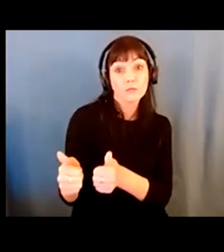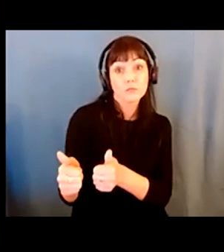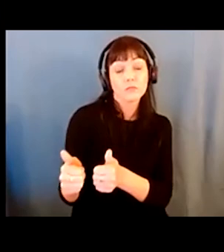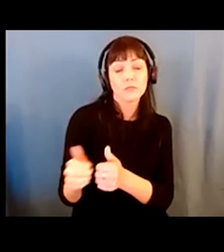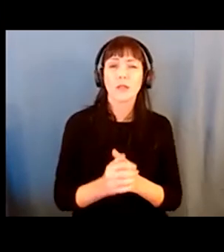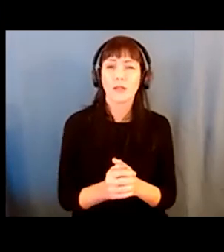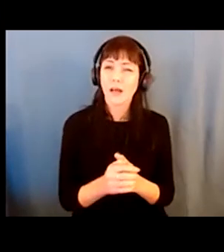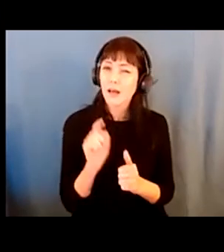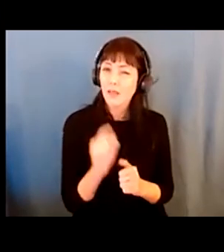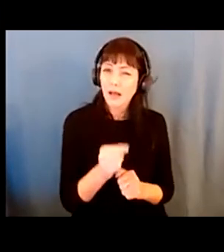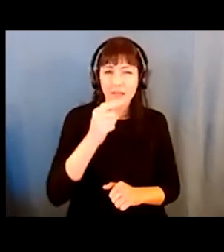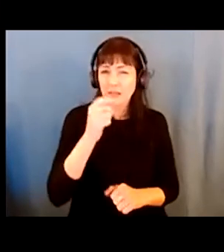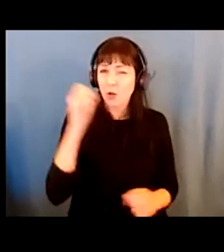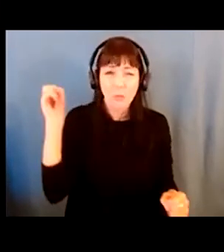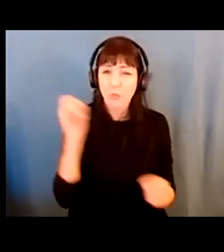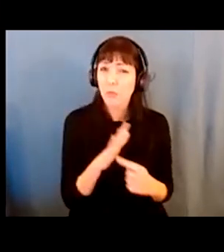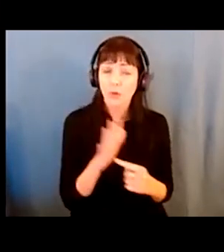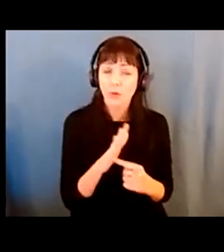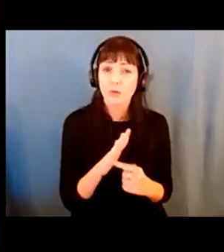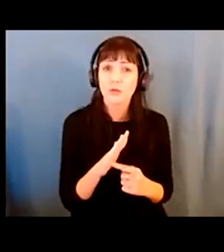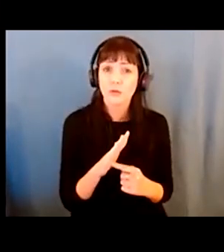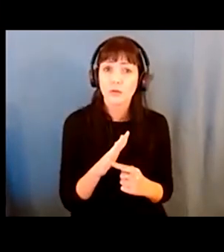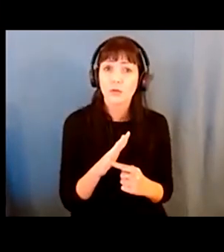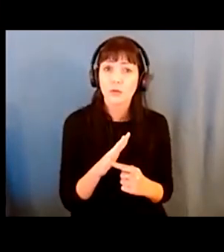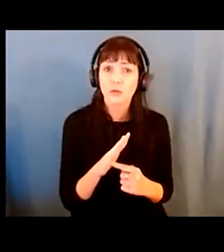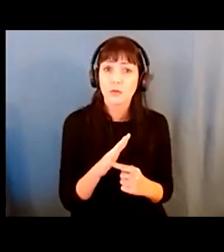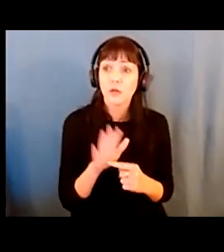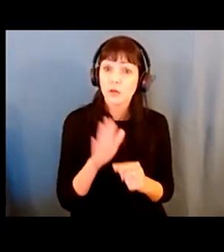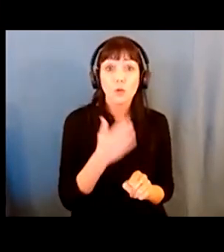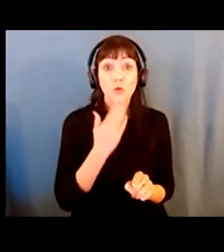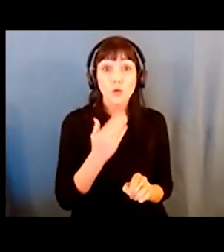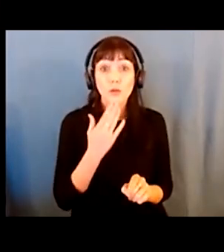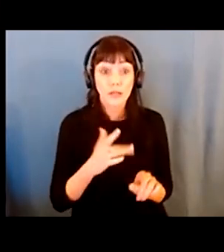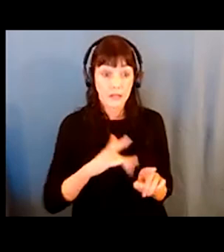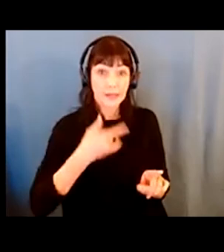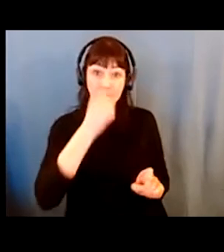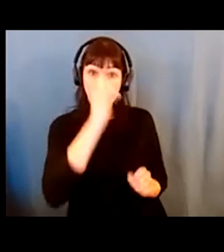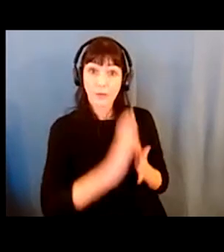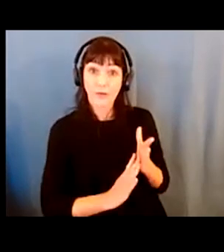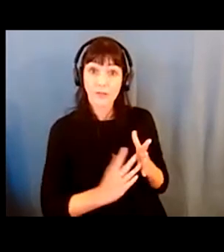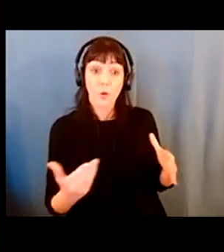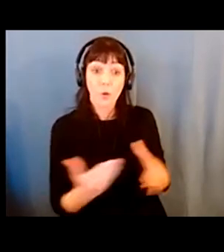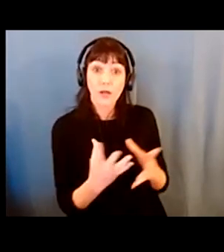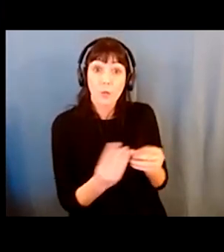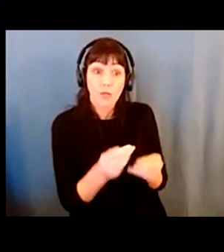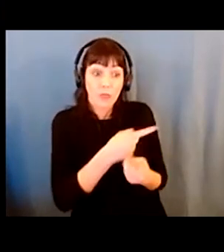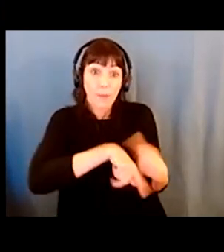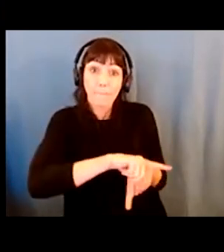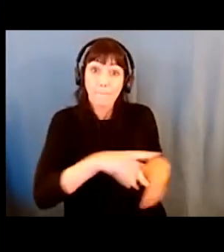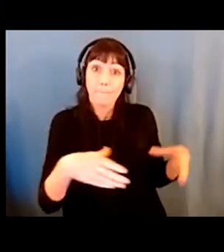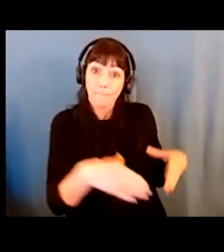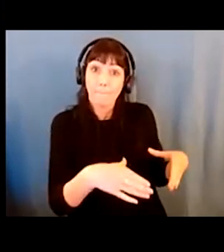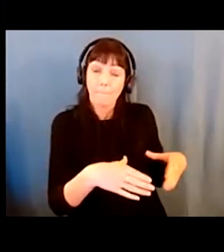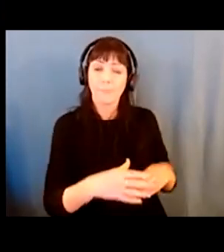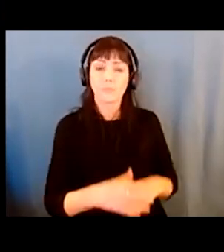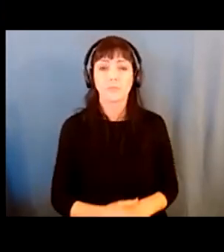is absolutely fundamental, is getting the people in who have the lived experience, work with the people who have the lived experience. And I guess for most of us, we've